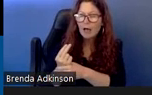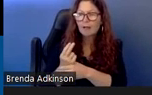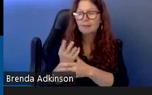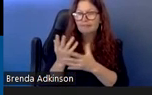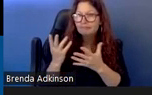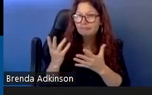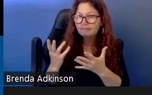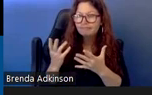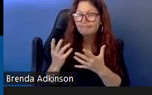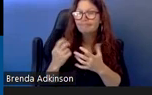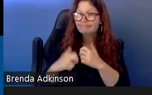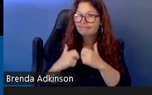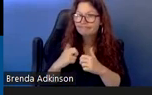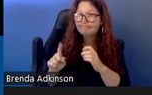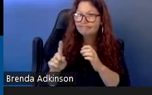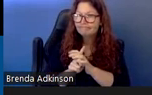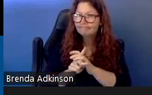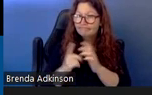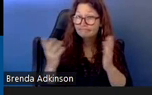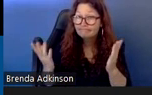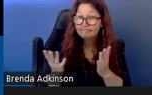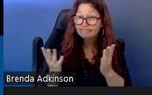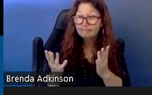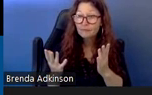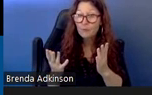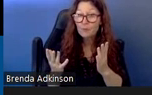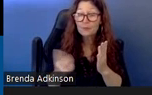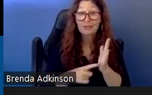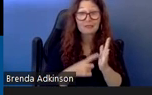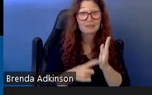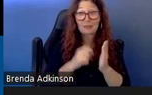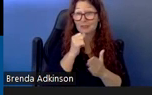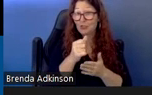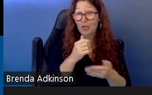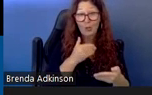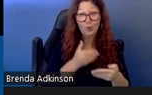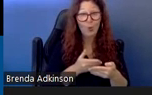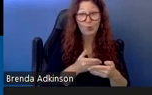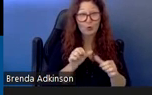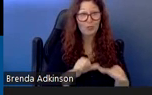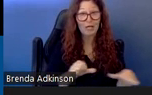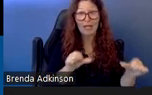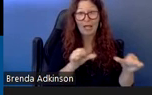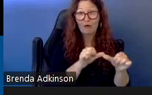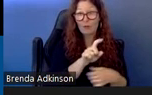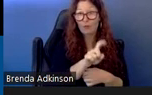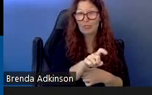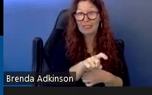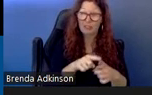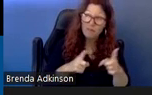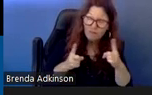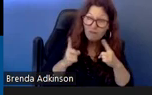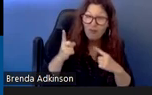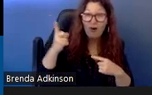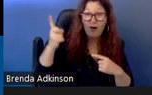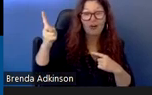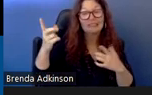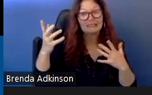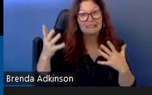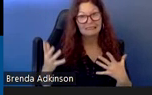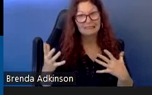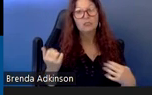that they're not always in the area where we need them most often to be. So we work with the